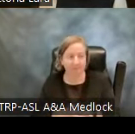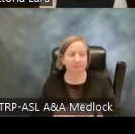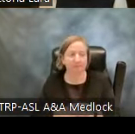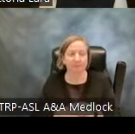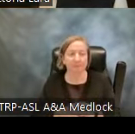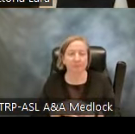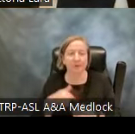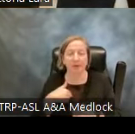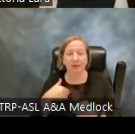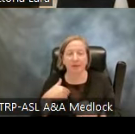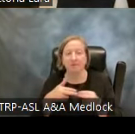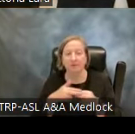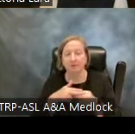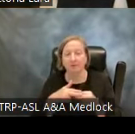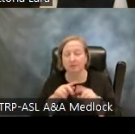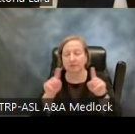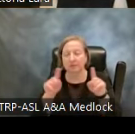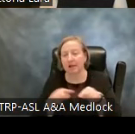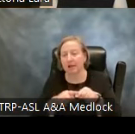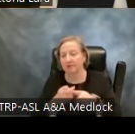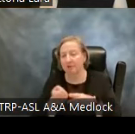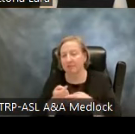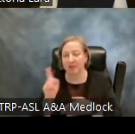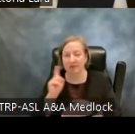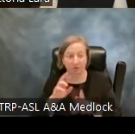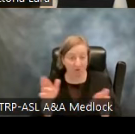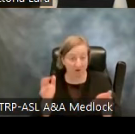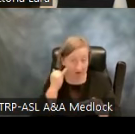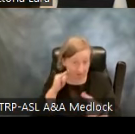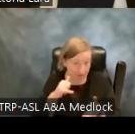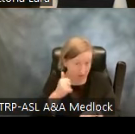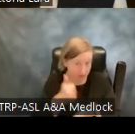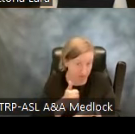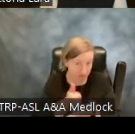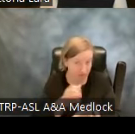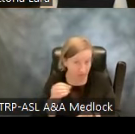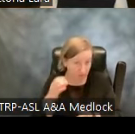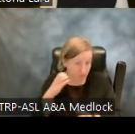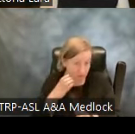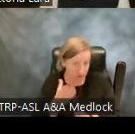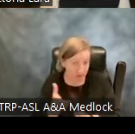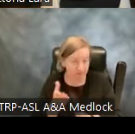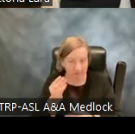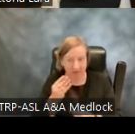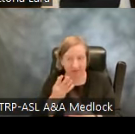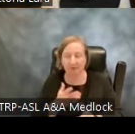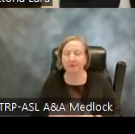got slides from last week ready if it's helpful. Co-chairs, just let me know.